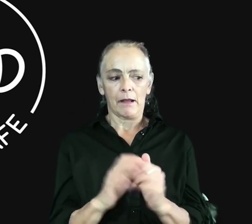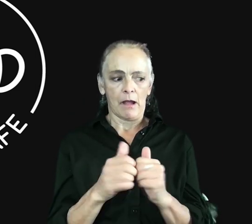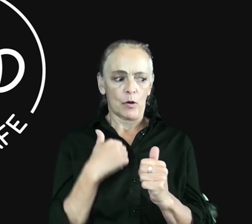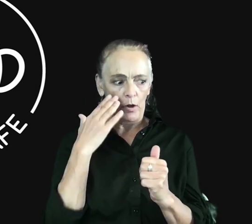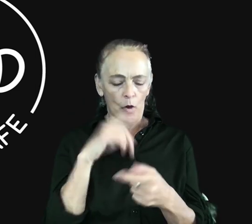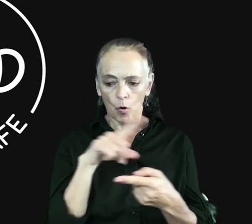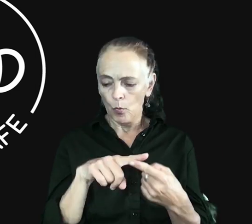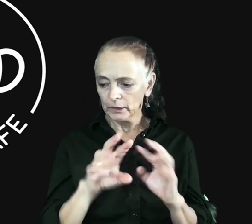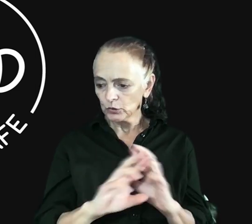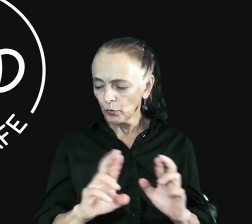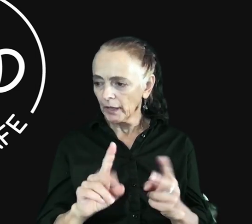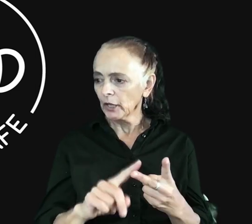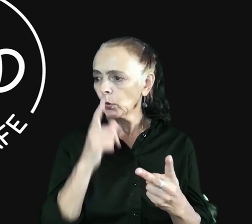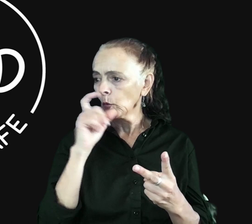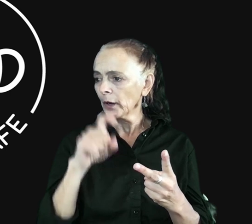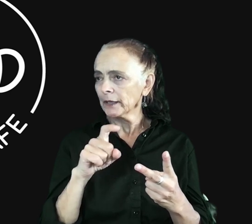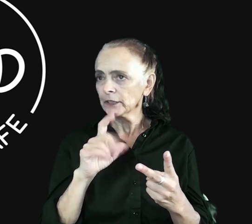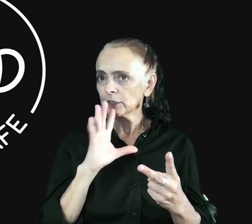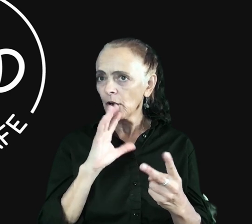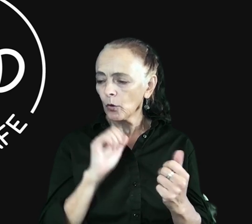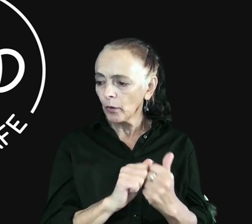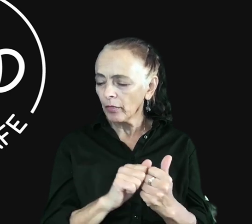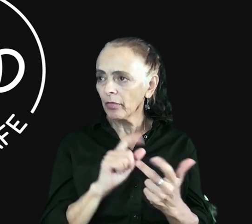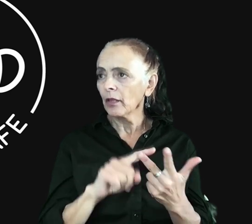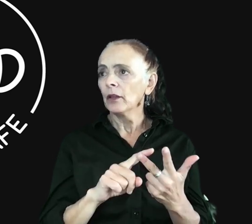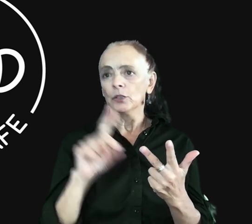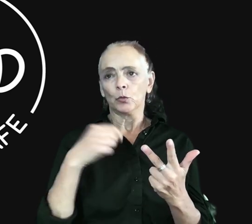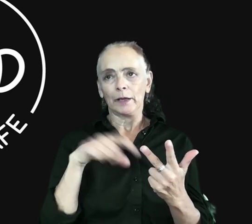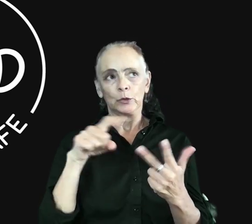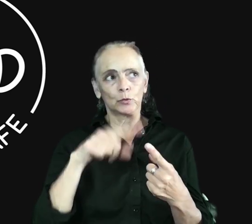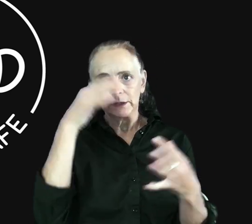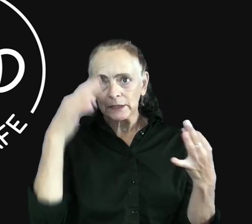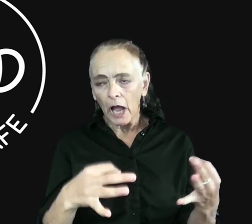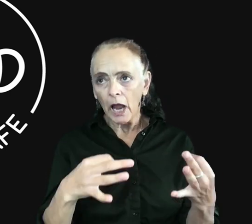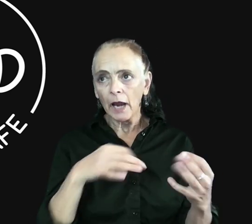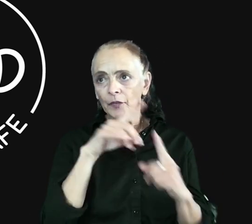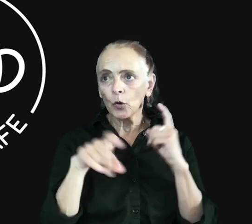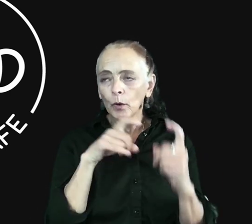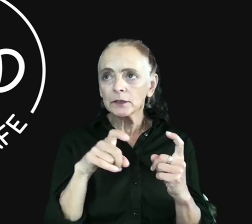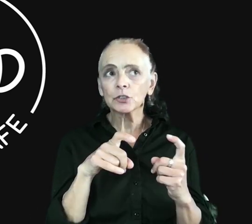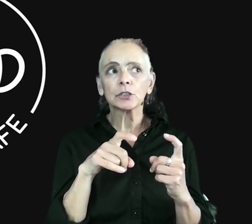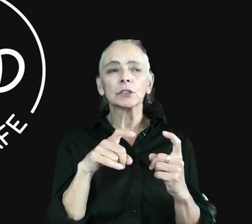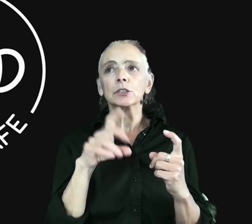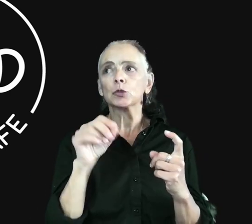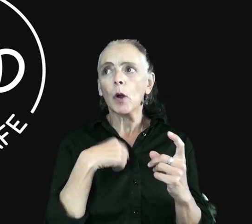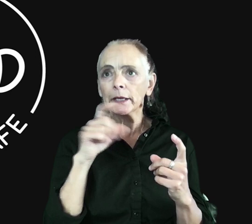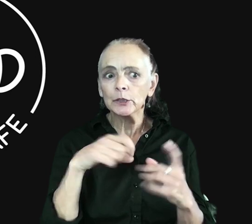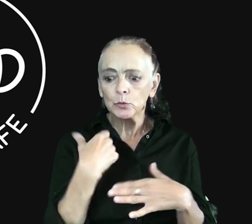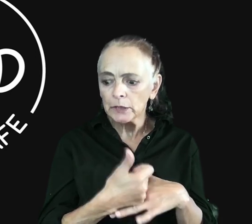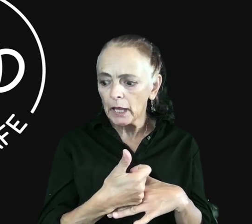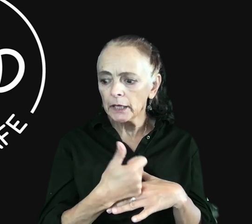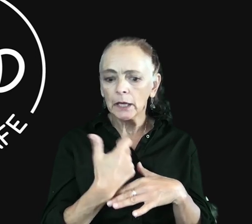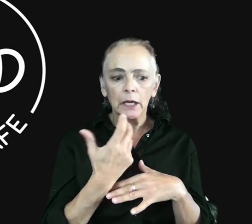it's ready how do i know who i need to talk to uh do i need to decide what the questions are that you ask do i need to set the you